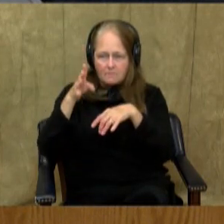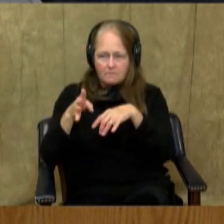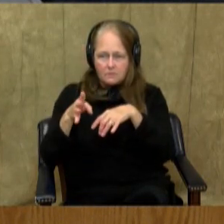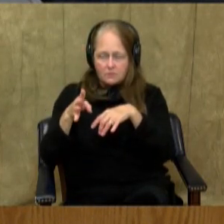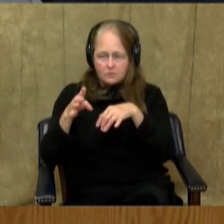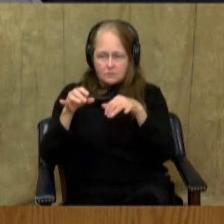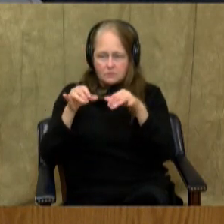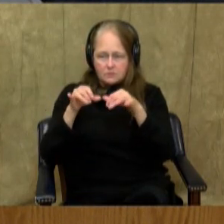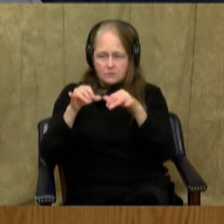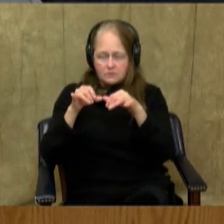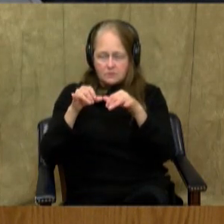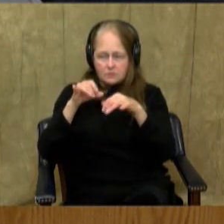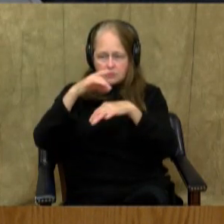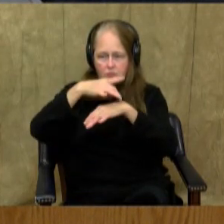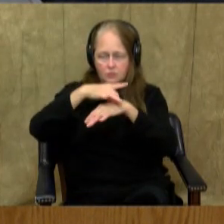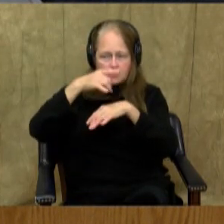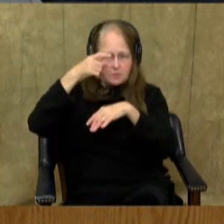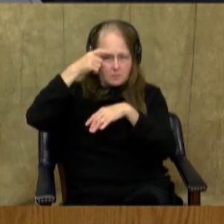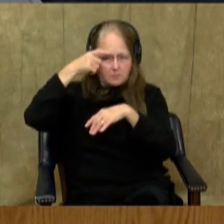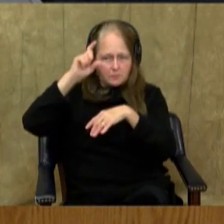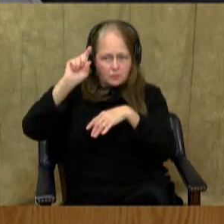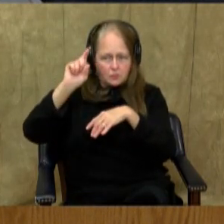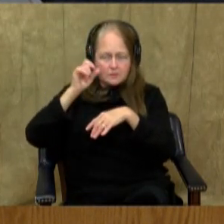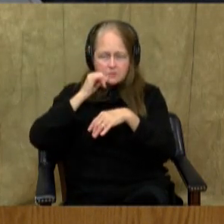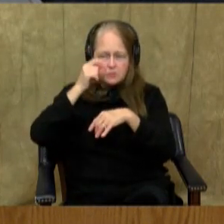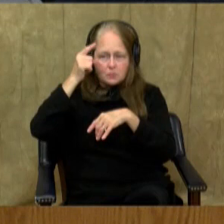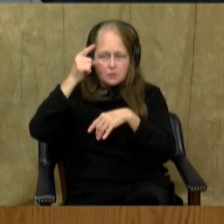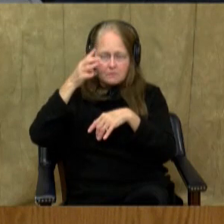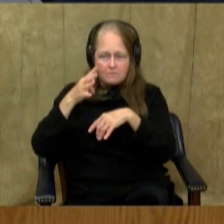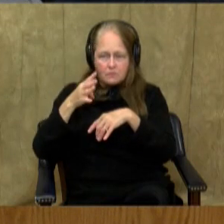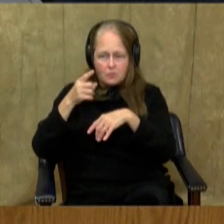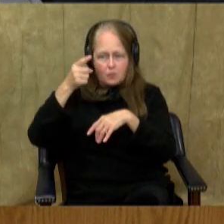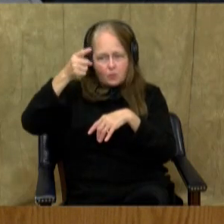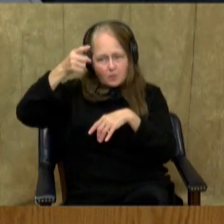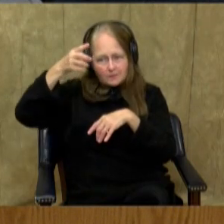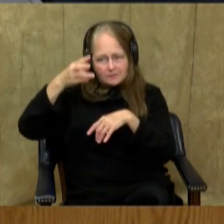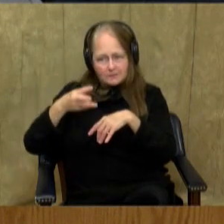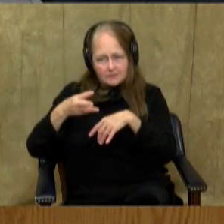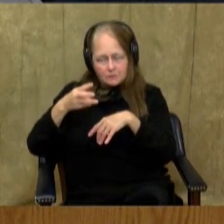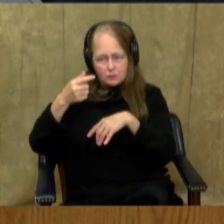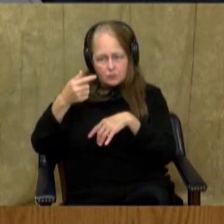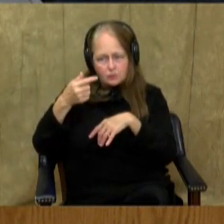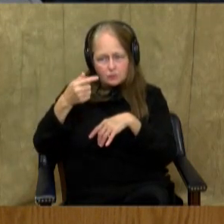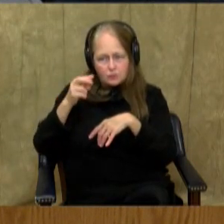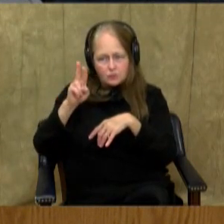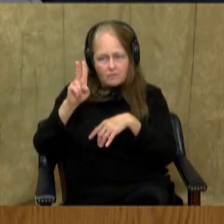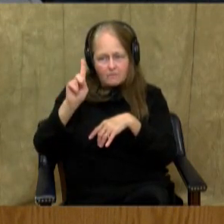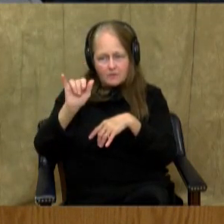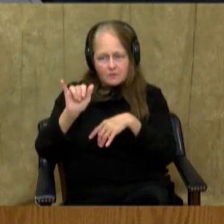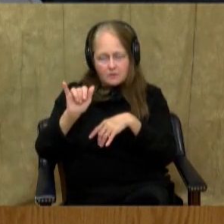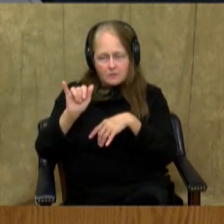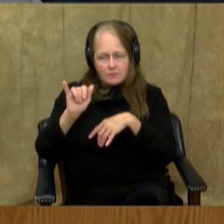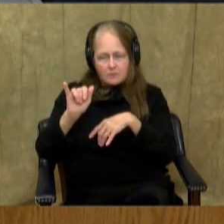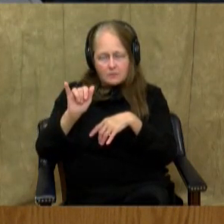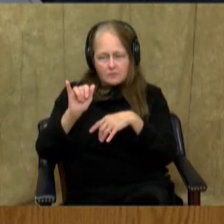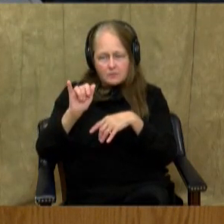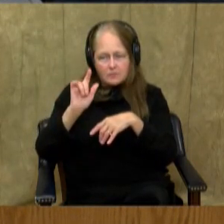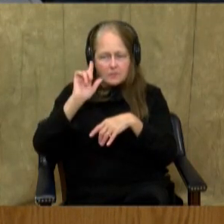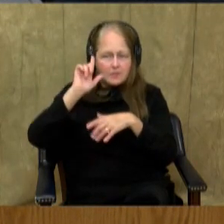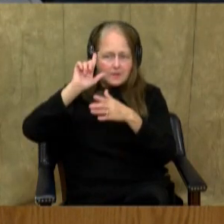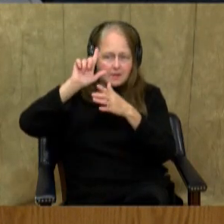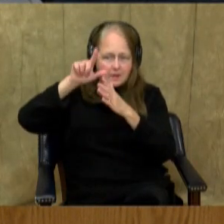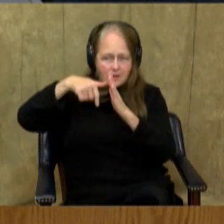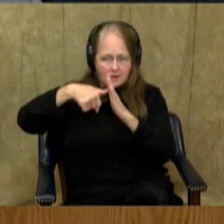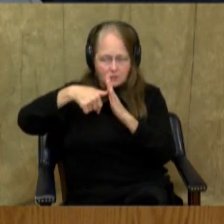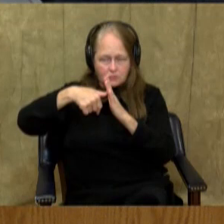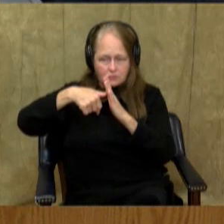the size of the Earth and that it has 1/6 of the gravity. We're going to talk about gravity later today